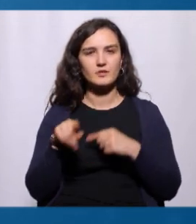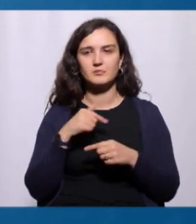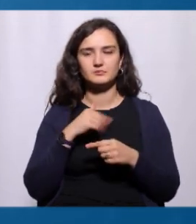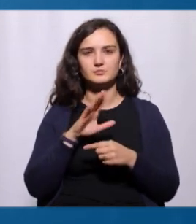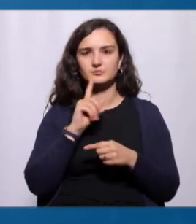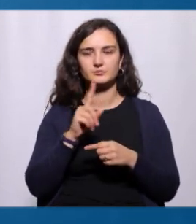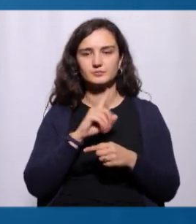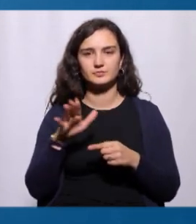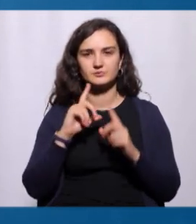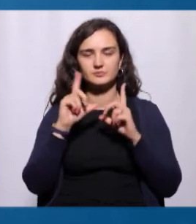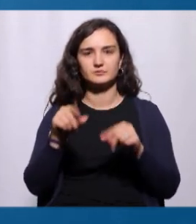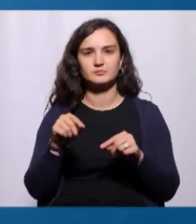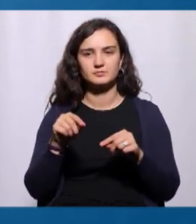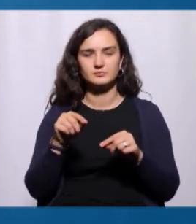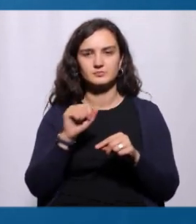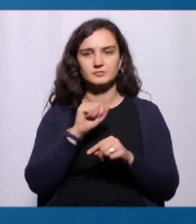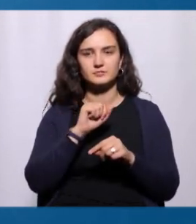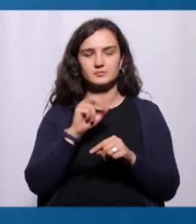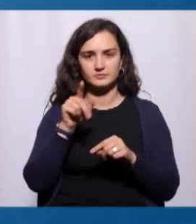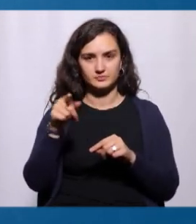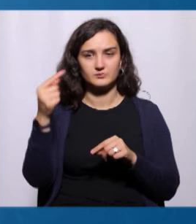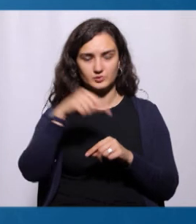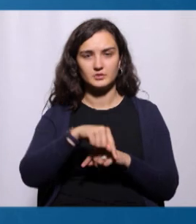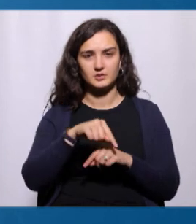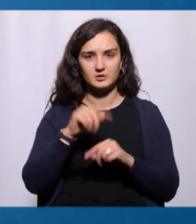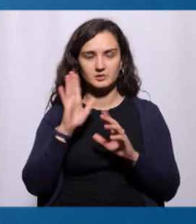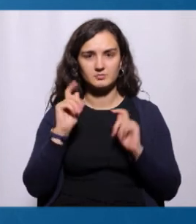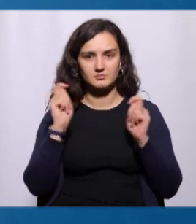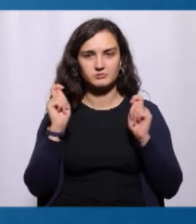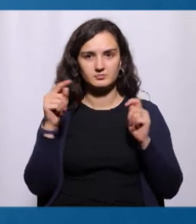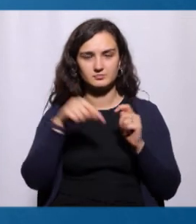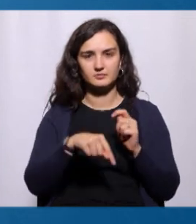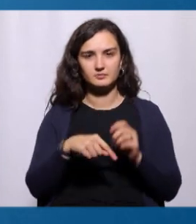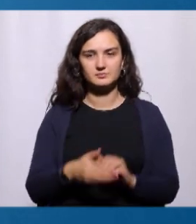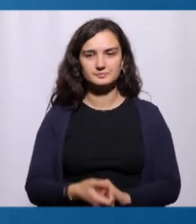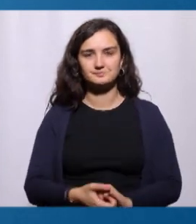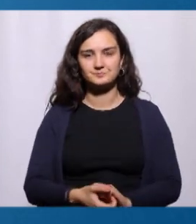going to a party, or are you coming to the party?